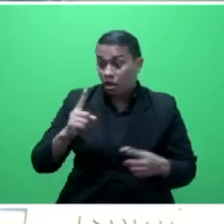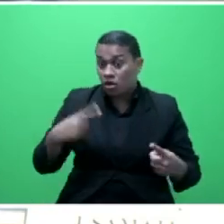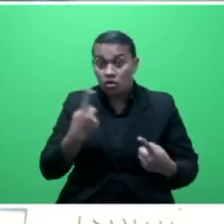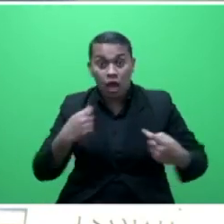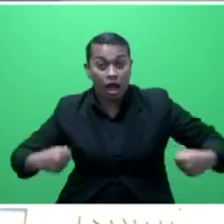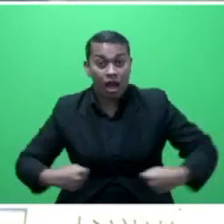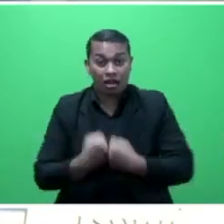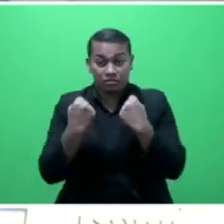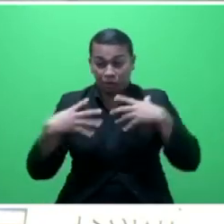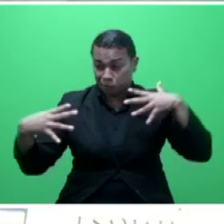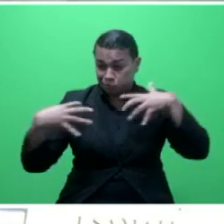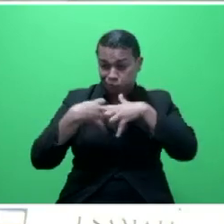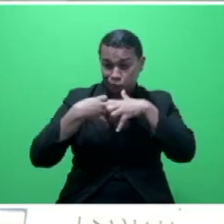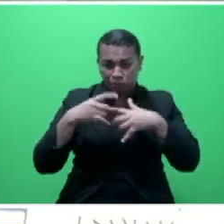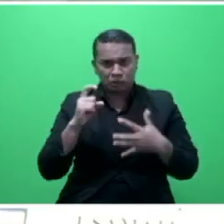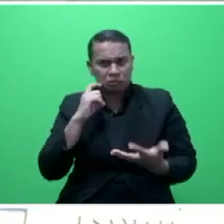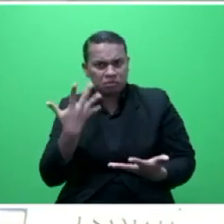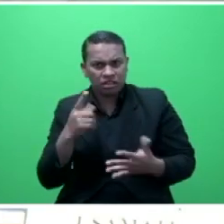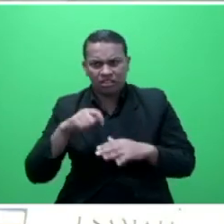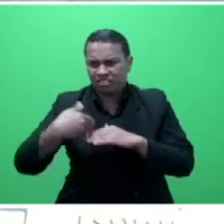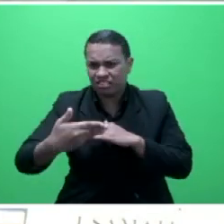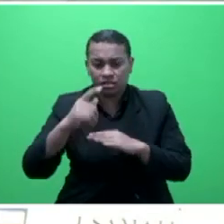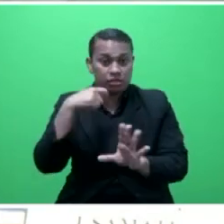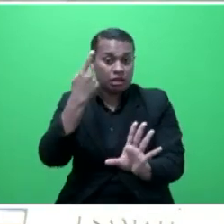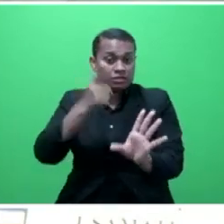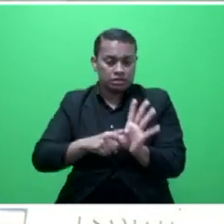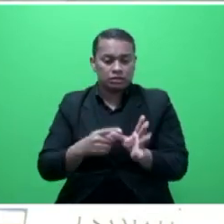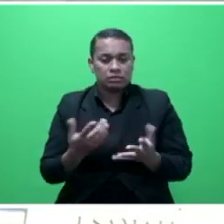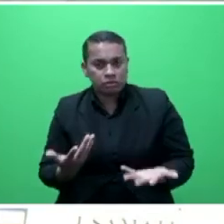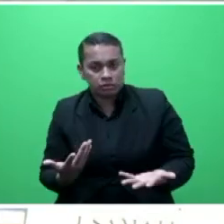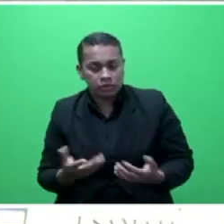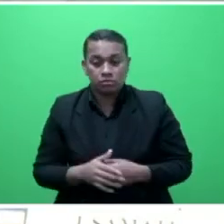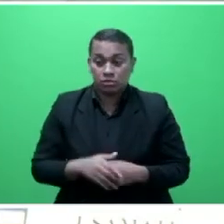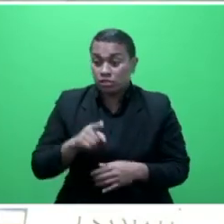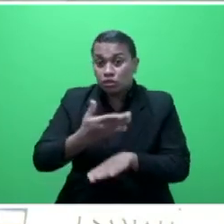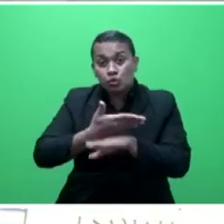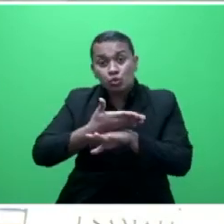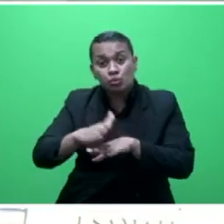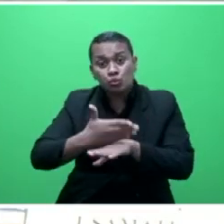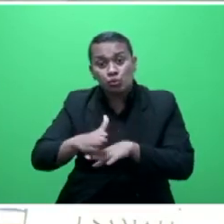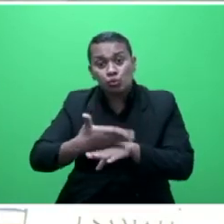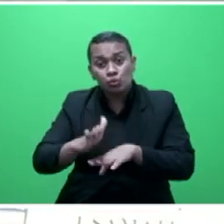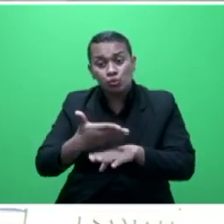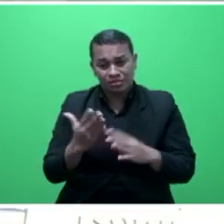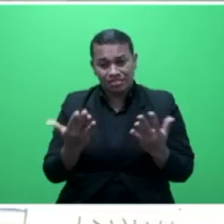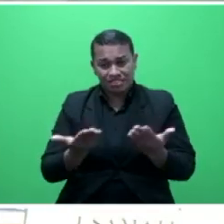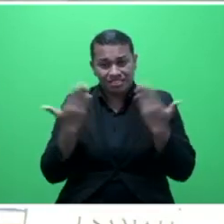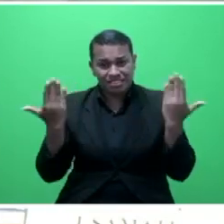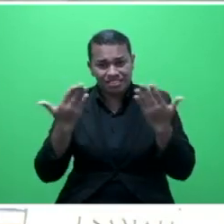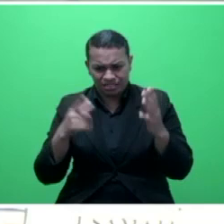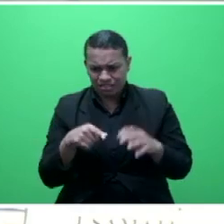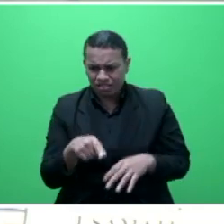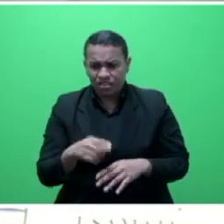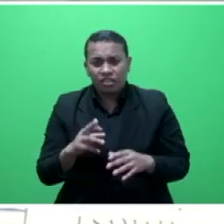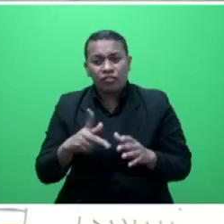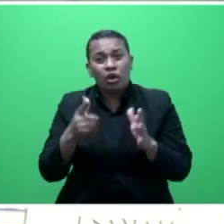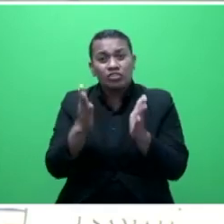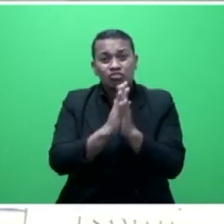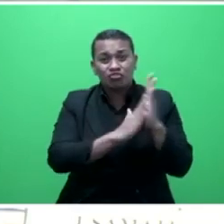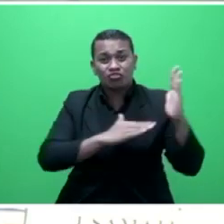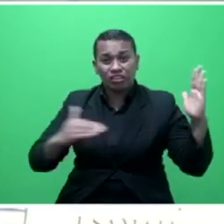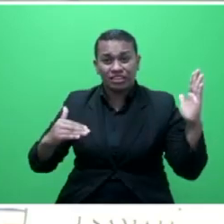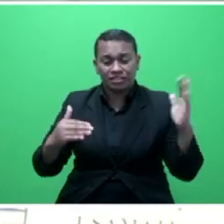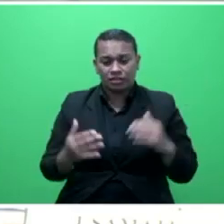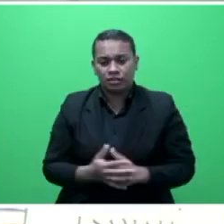next year. And new airbag trailers for trucks, which are much gentler on our roads, are not only